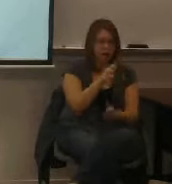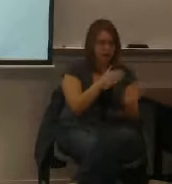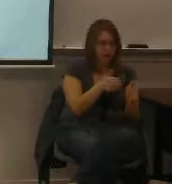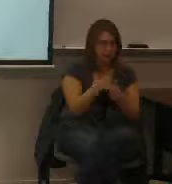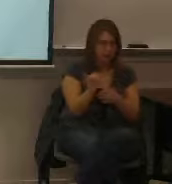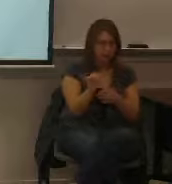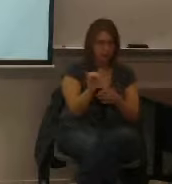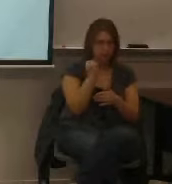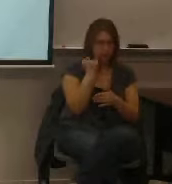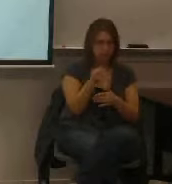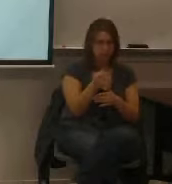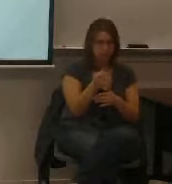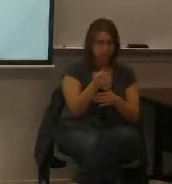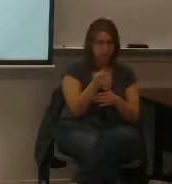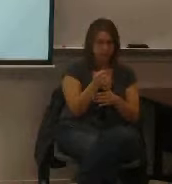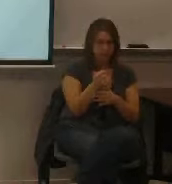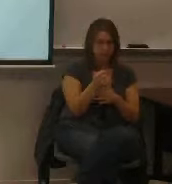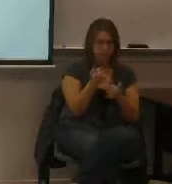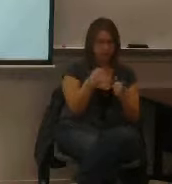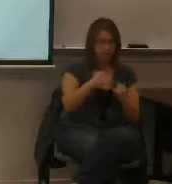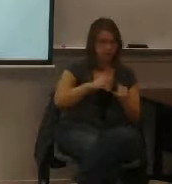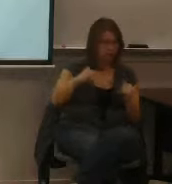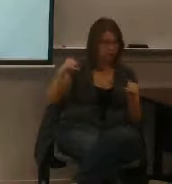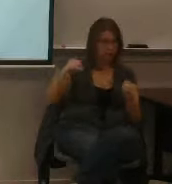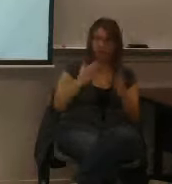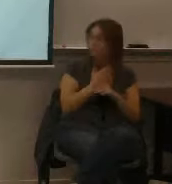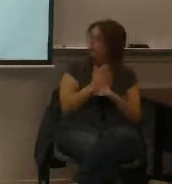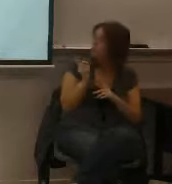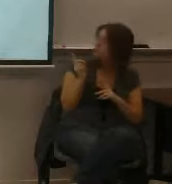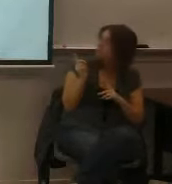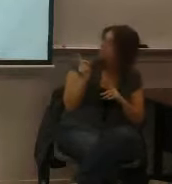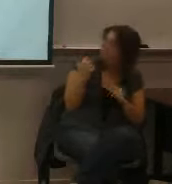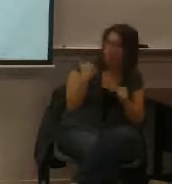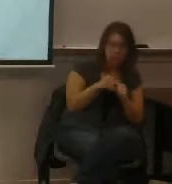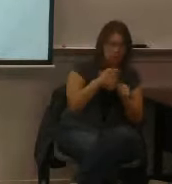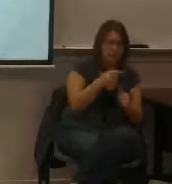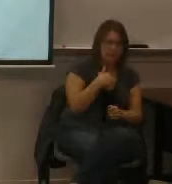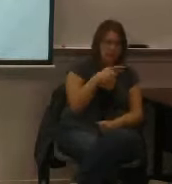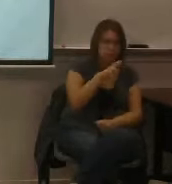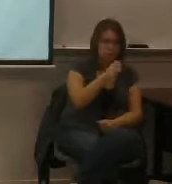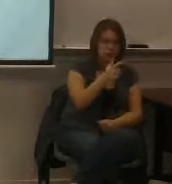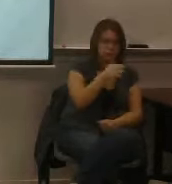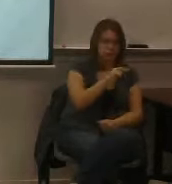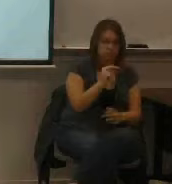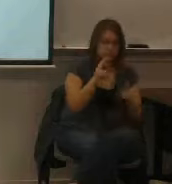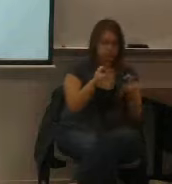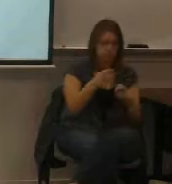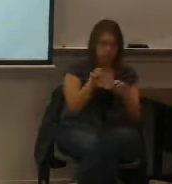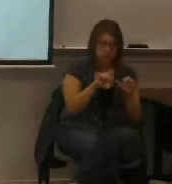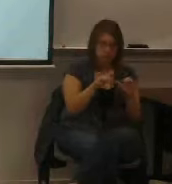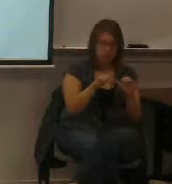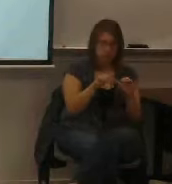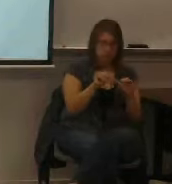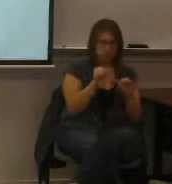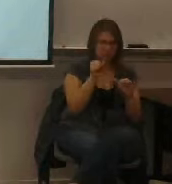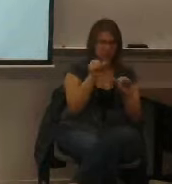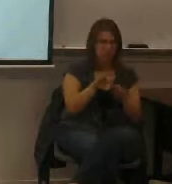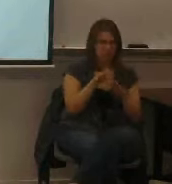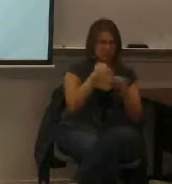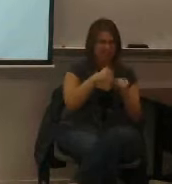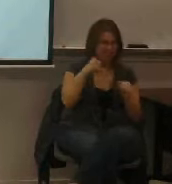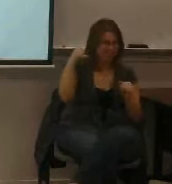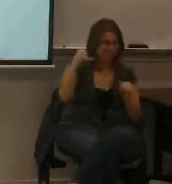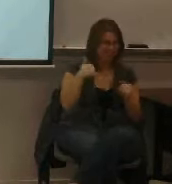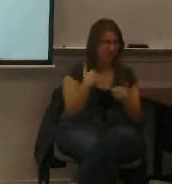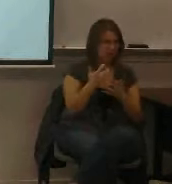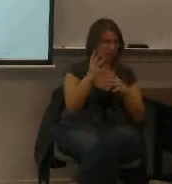pattern, in that if you draw a line, try to draw a line through this, and remember you had your regression analysis that you did. It's not going to be a great line